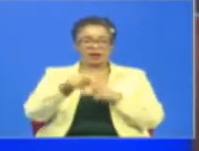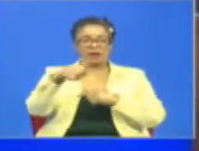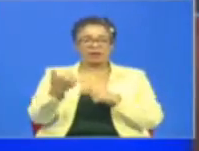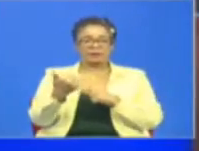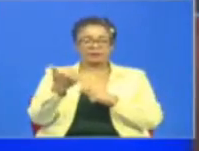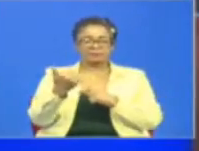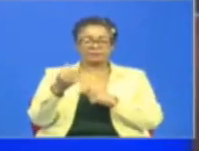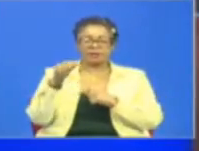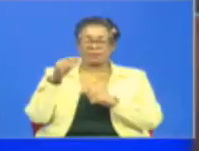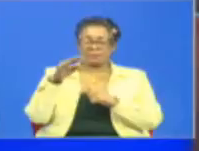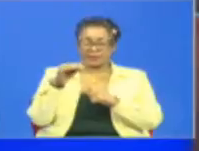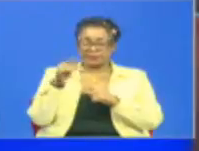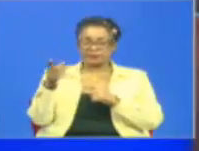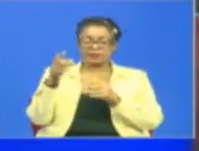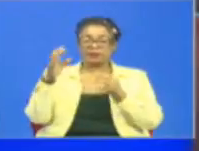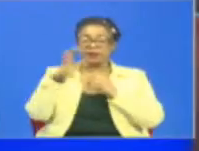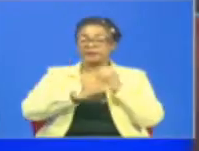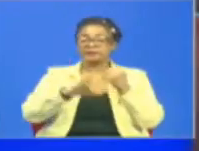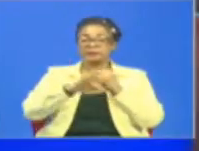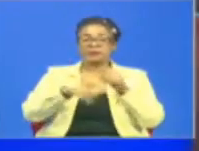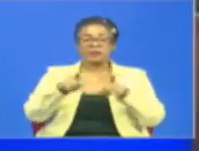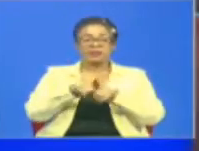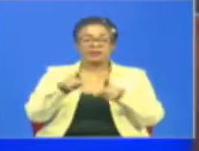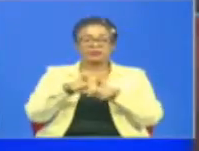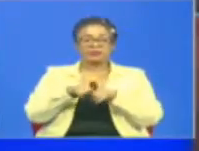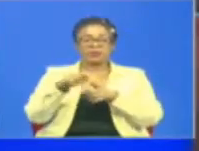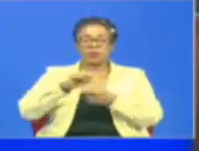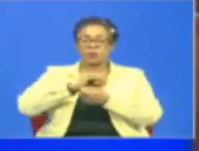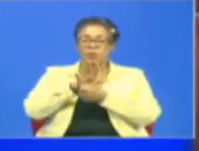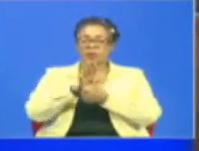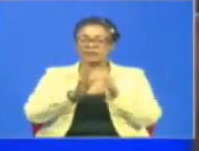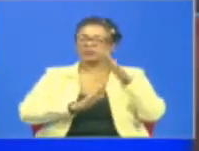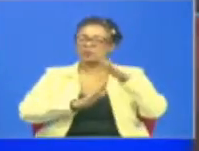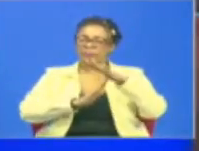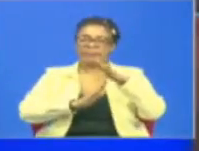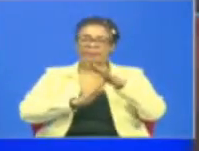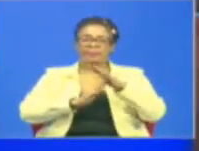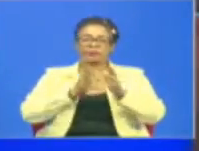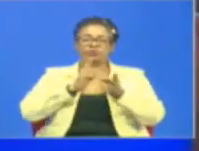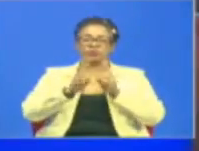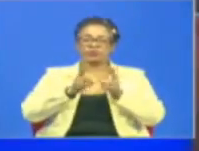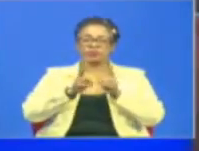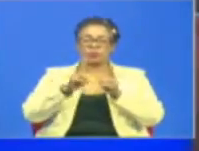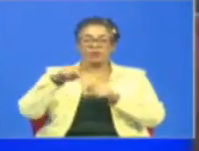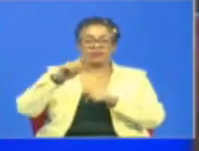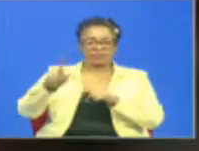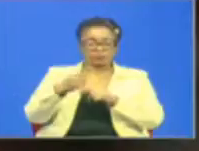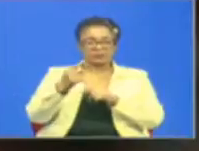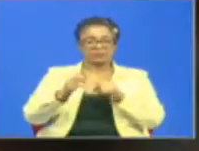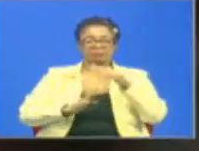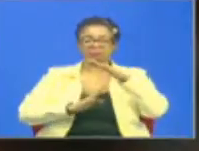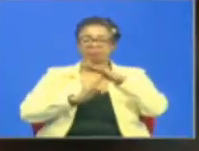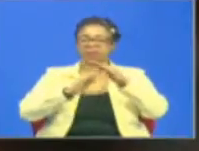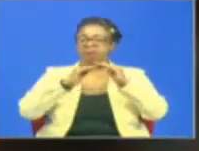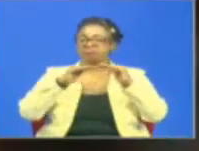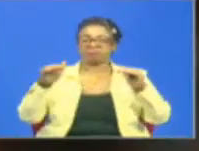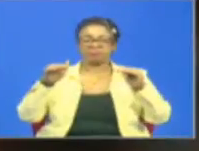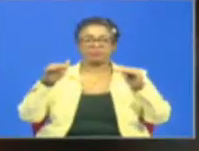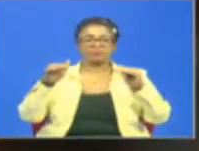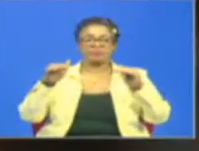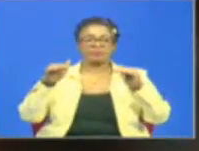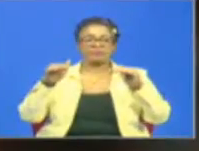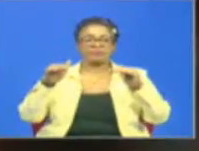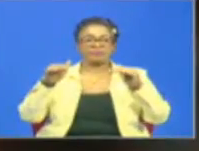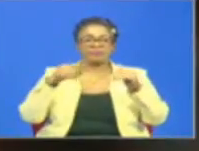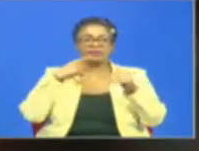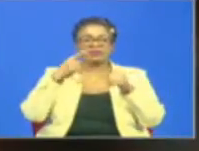country as the coronavirus caseload has topped the 22,000 mark. 690 more people have